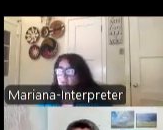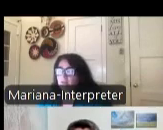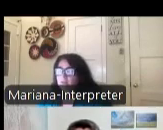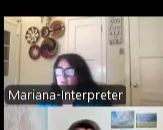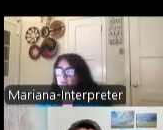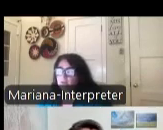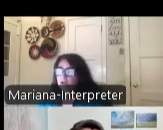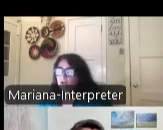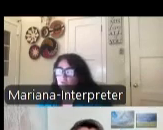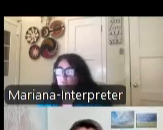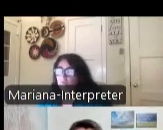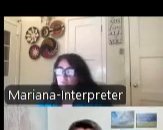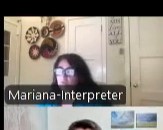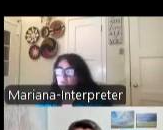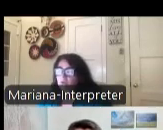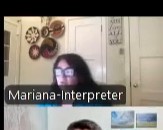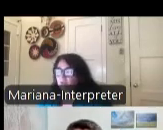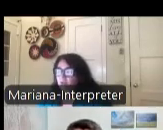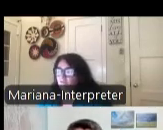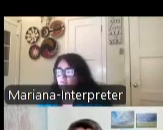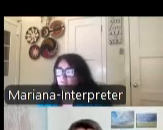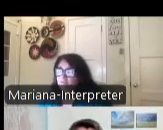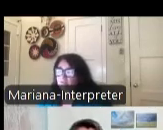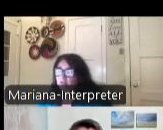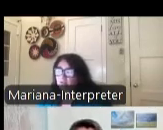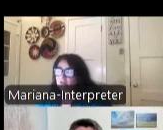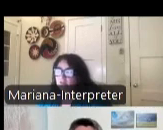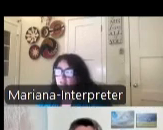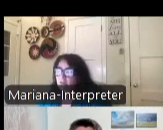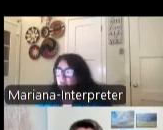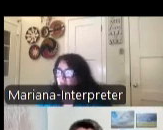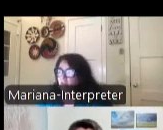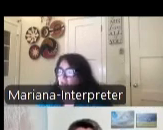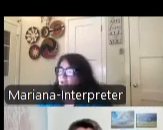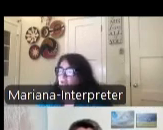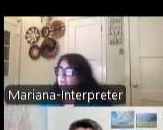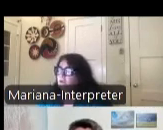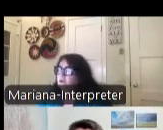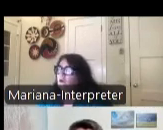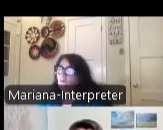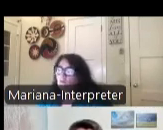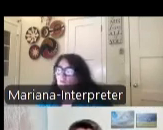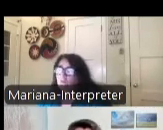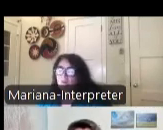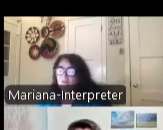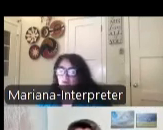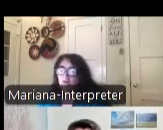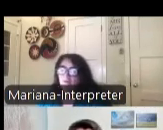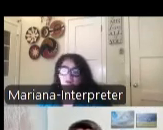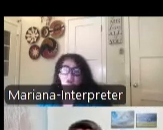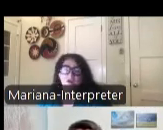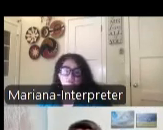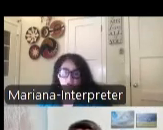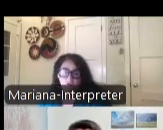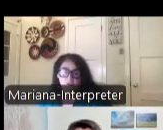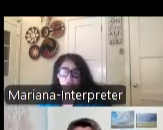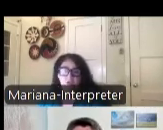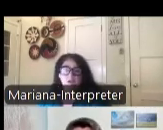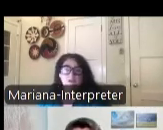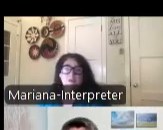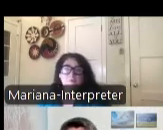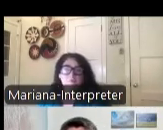be changes or will we need to change the way we do things? The question is how can we do this effectively and equitably